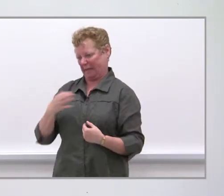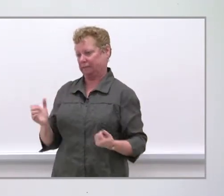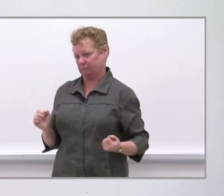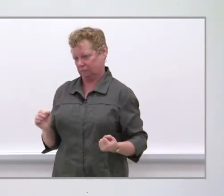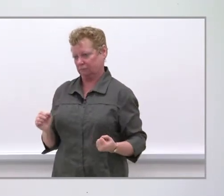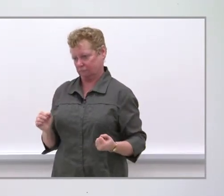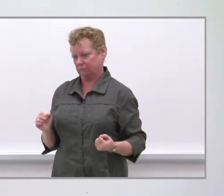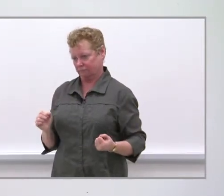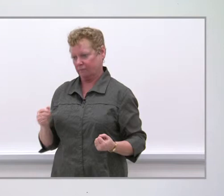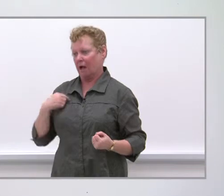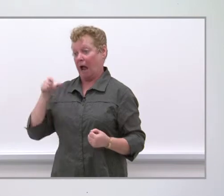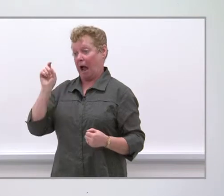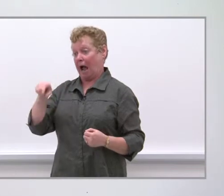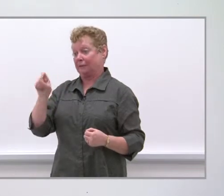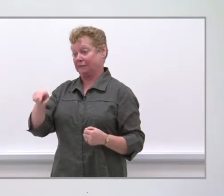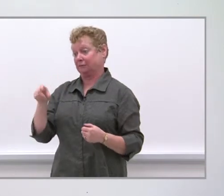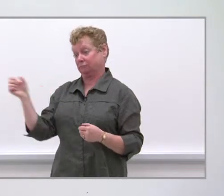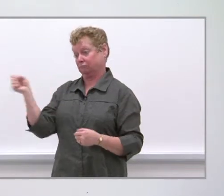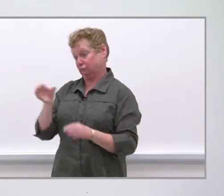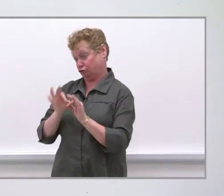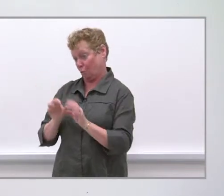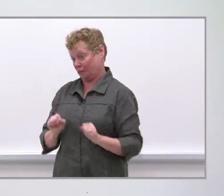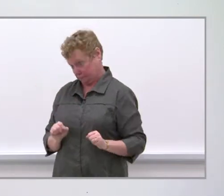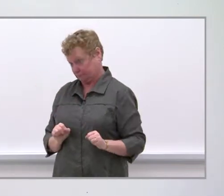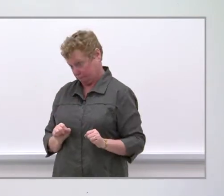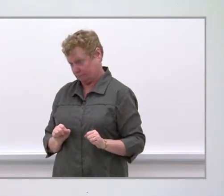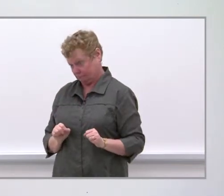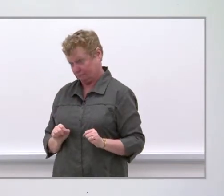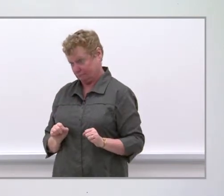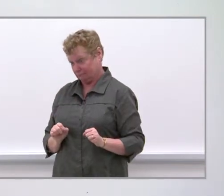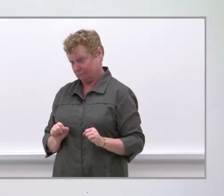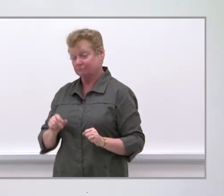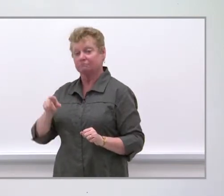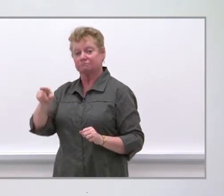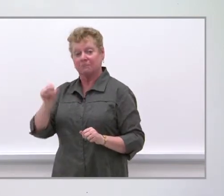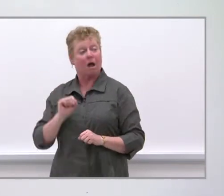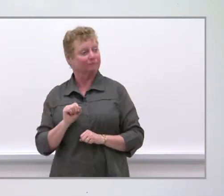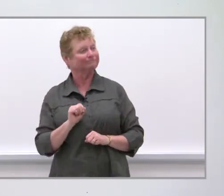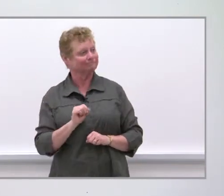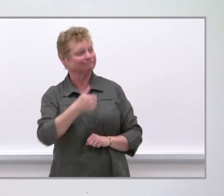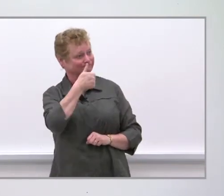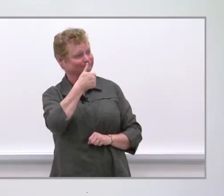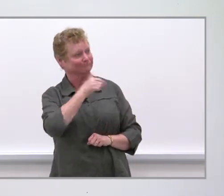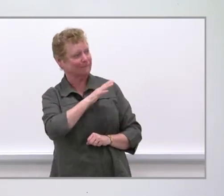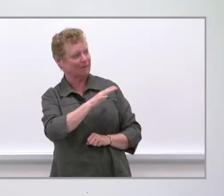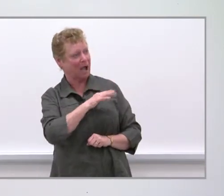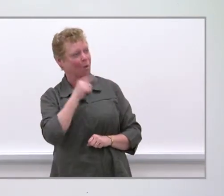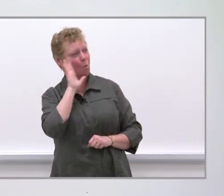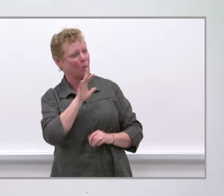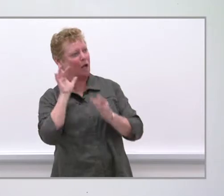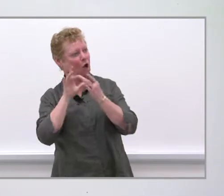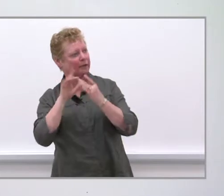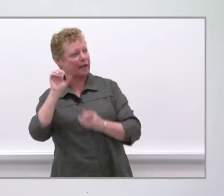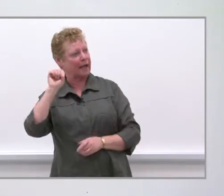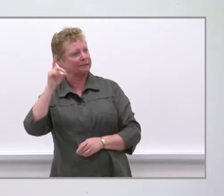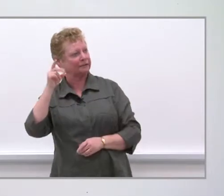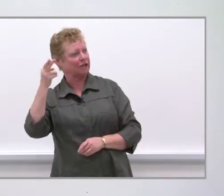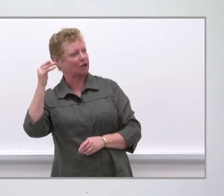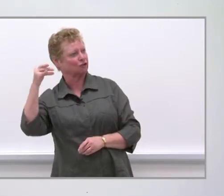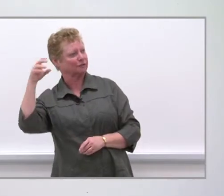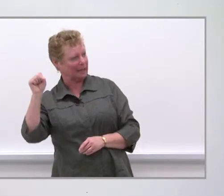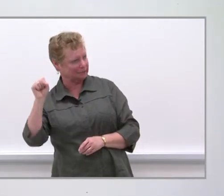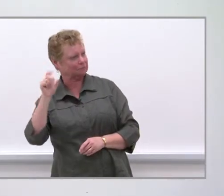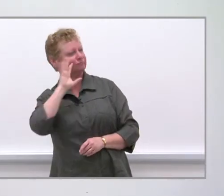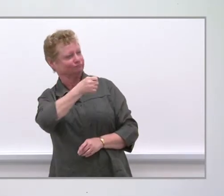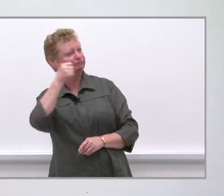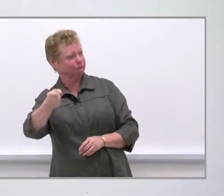complaint. I need an interpreter. And they would say, fine, we will contact SDHH&S and